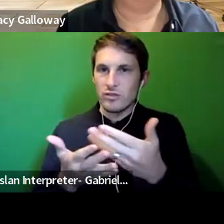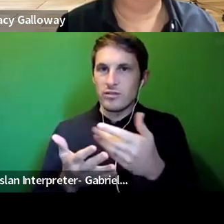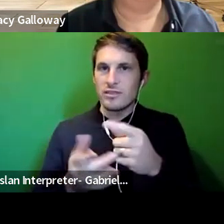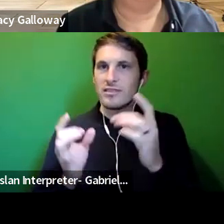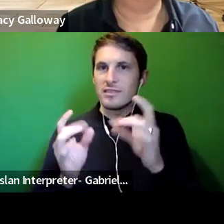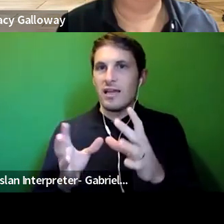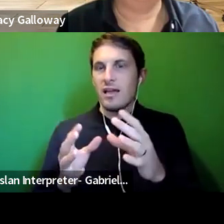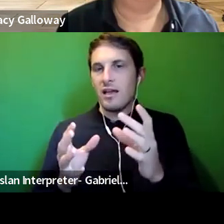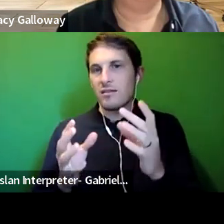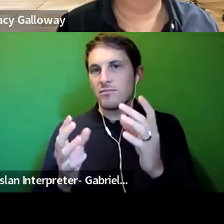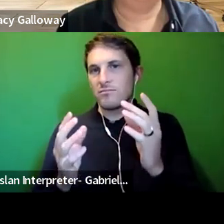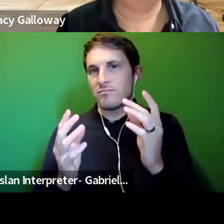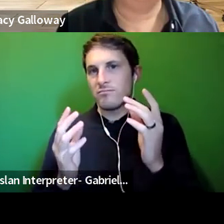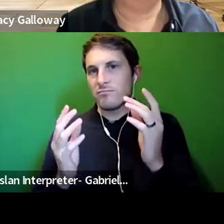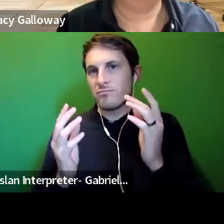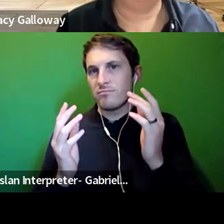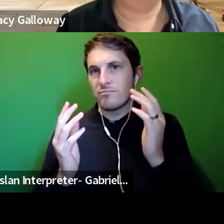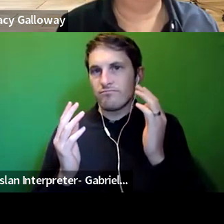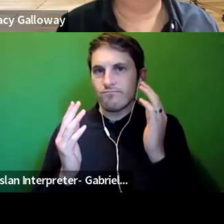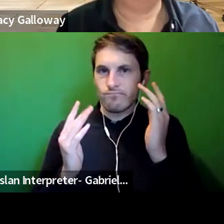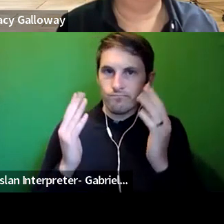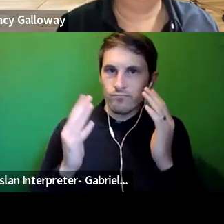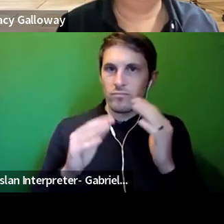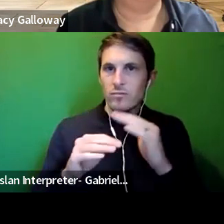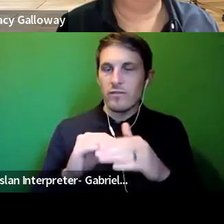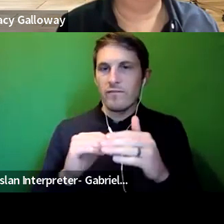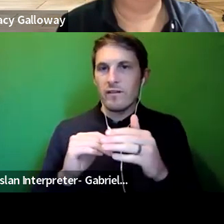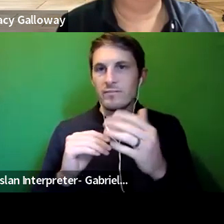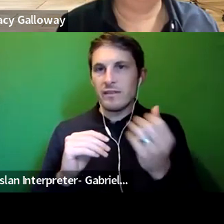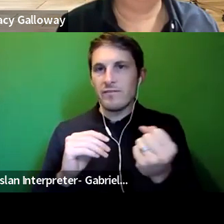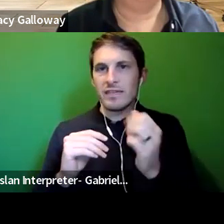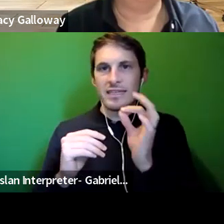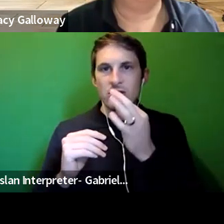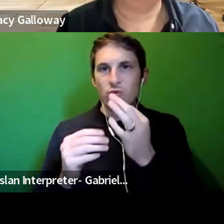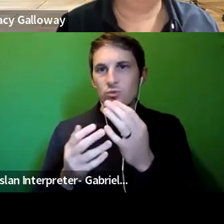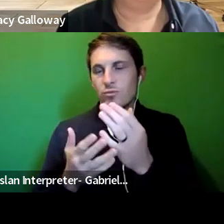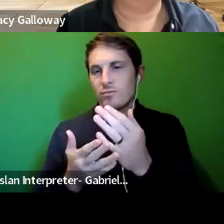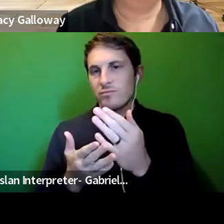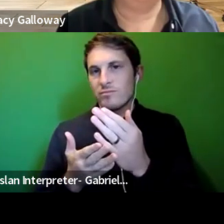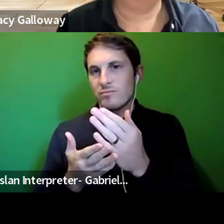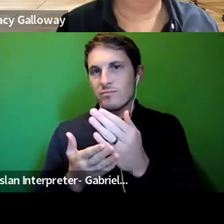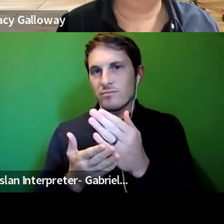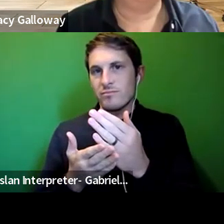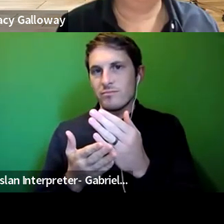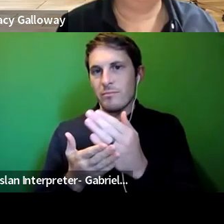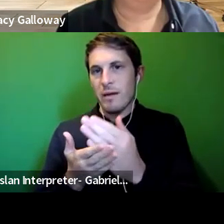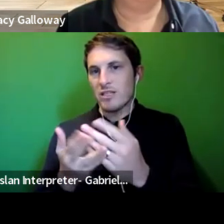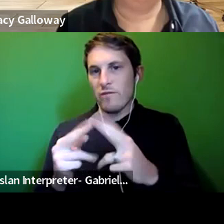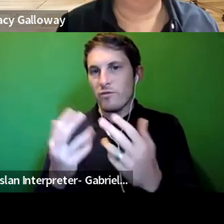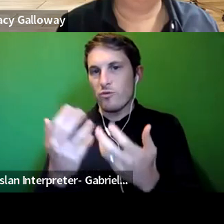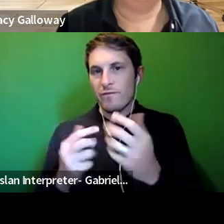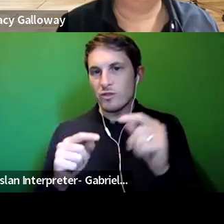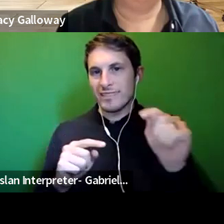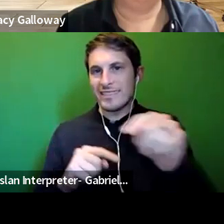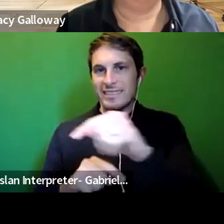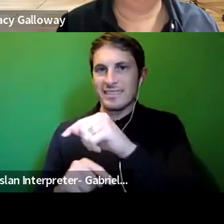really sort of apportion little pieces to different parts of the university, but it's